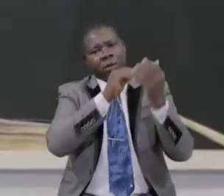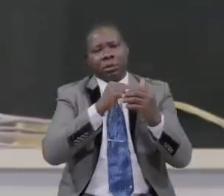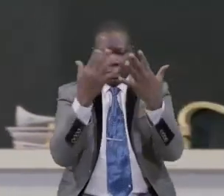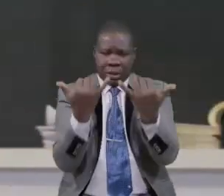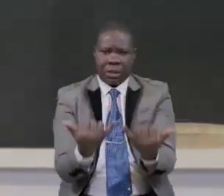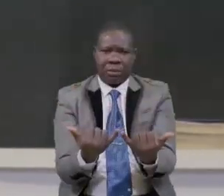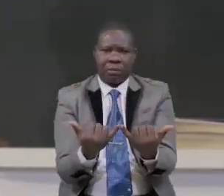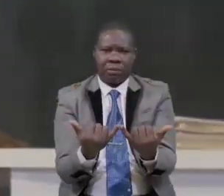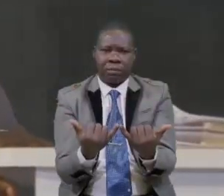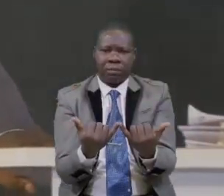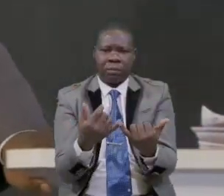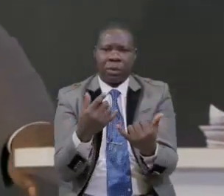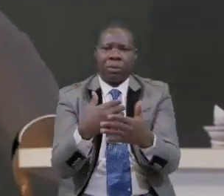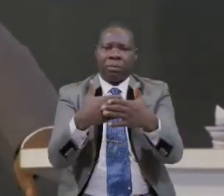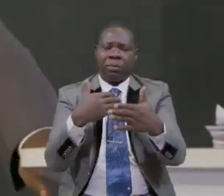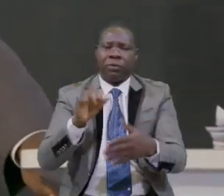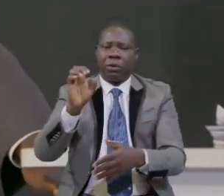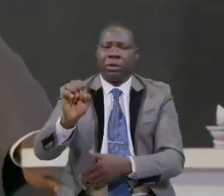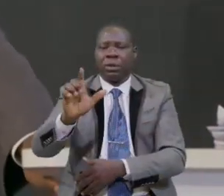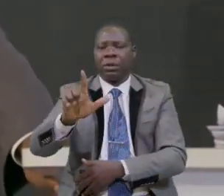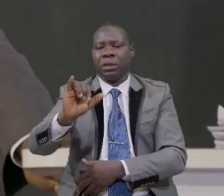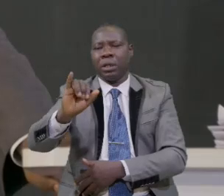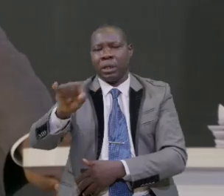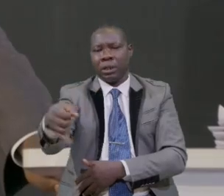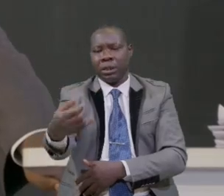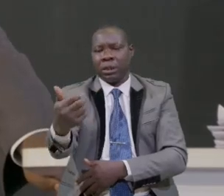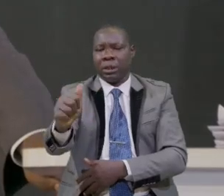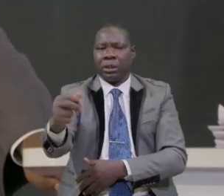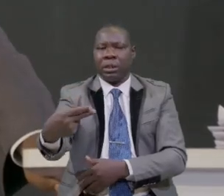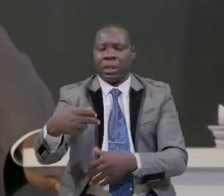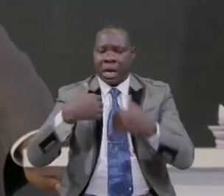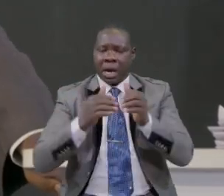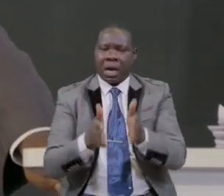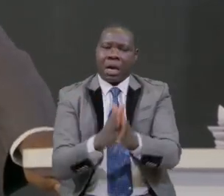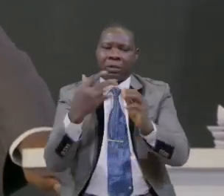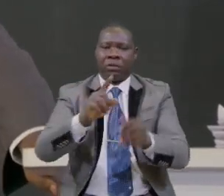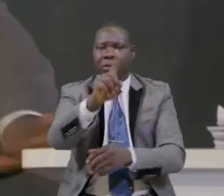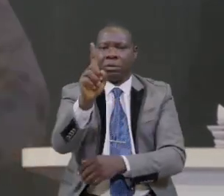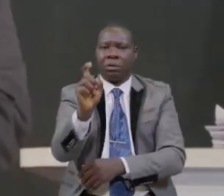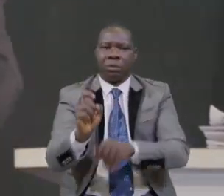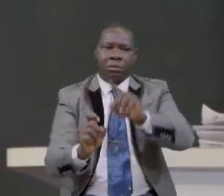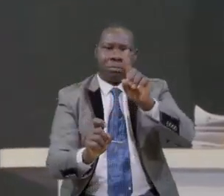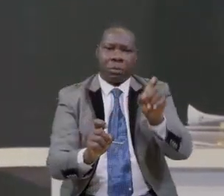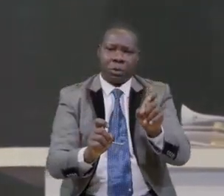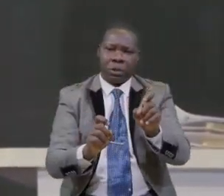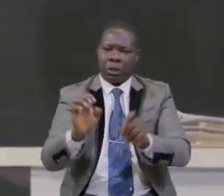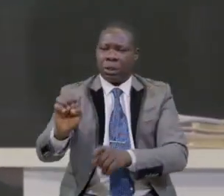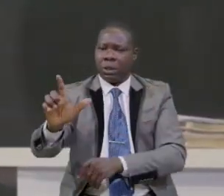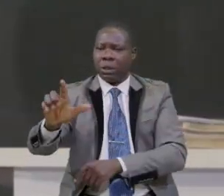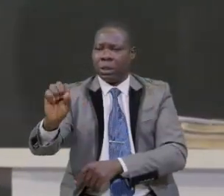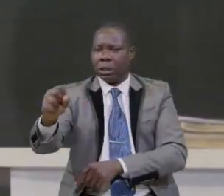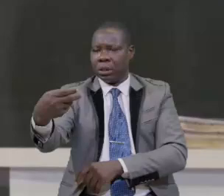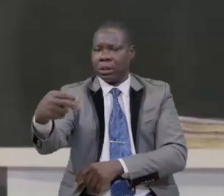before Elijah asked the question, Elisha had expectation. But now, he